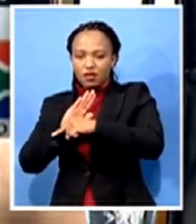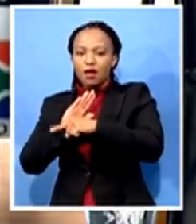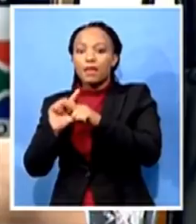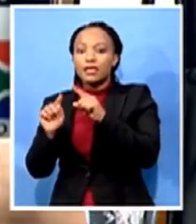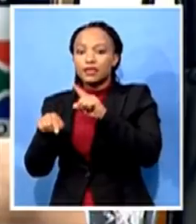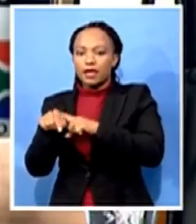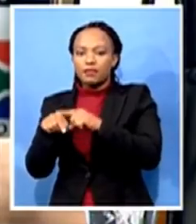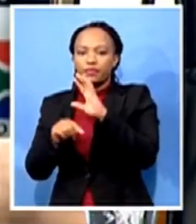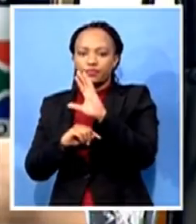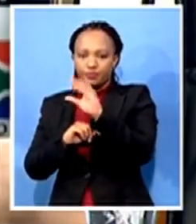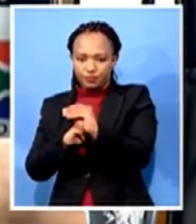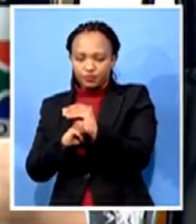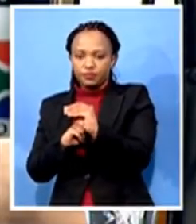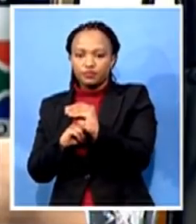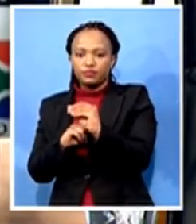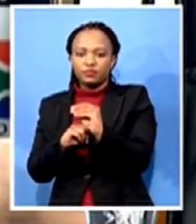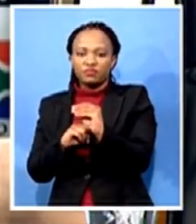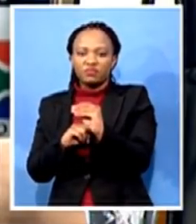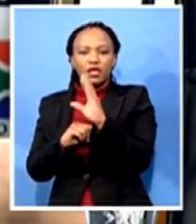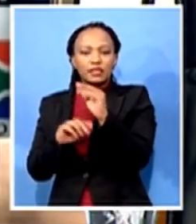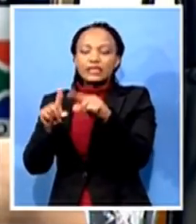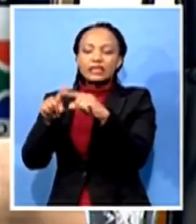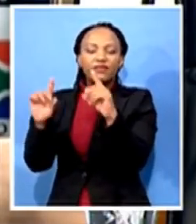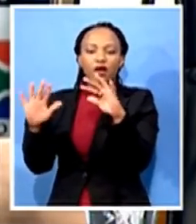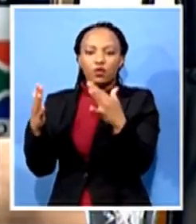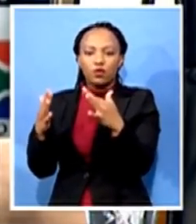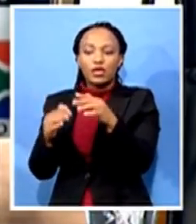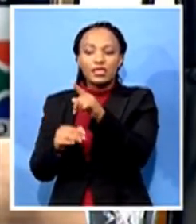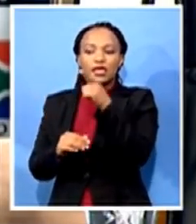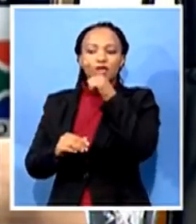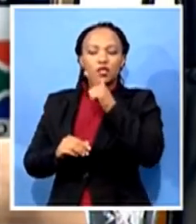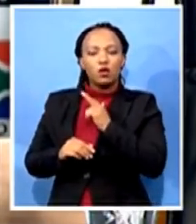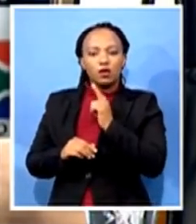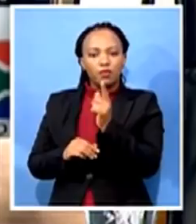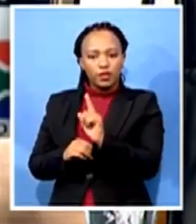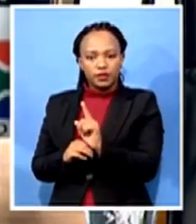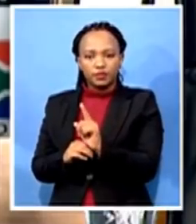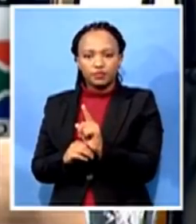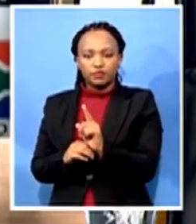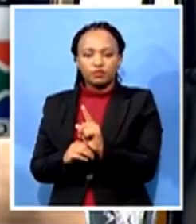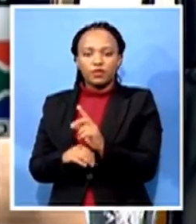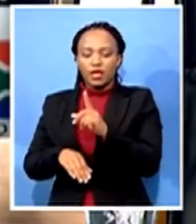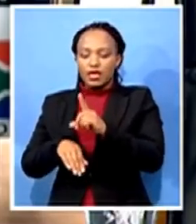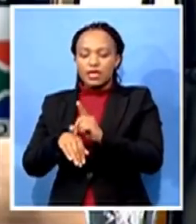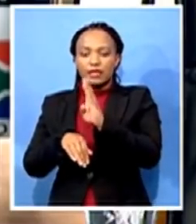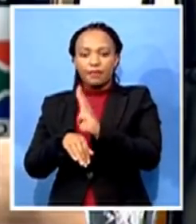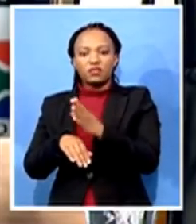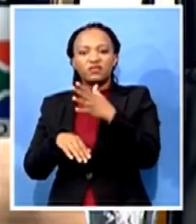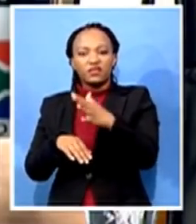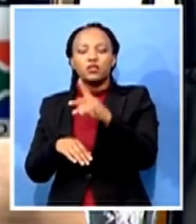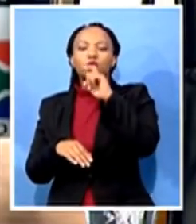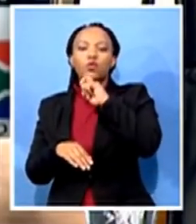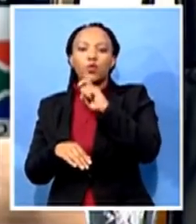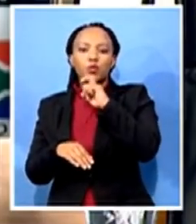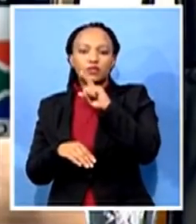difference, I was told that the database has been used by previous